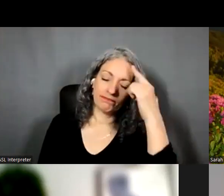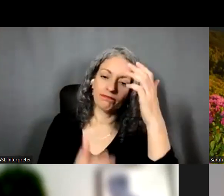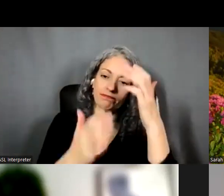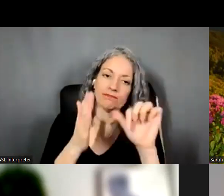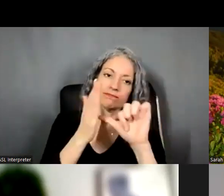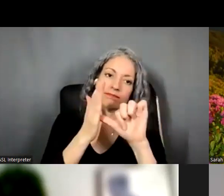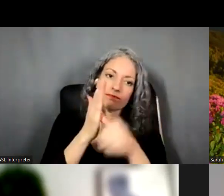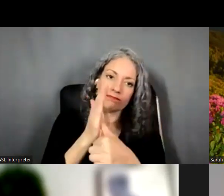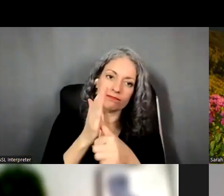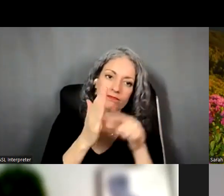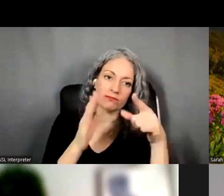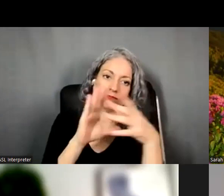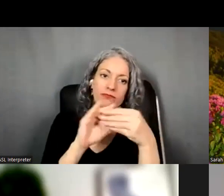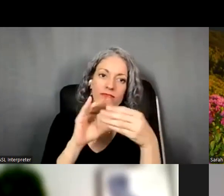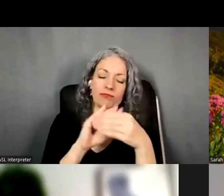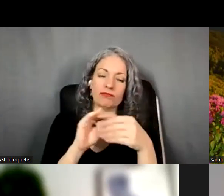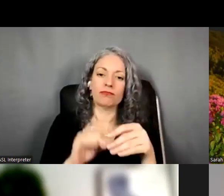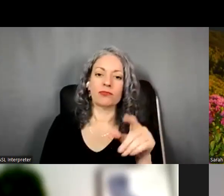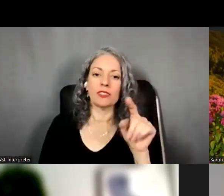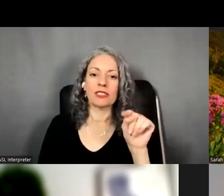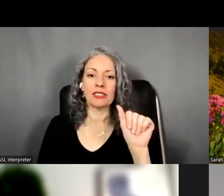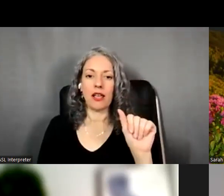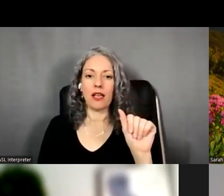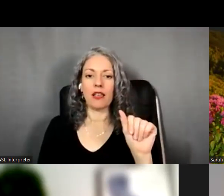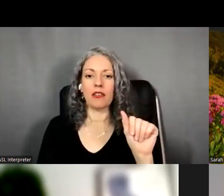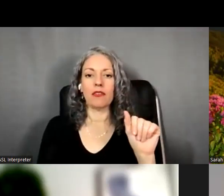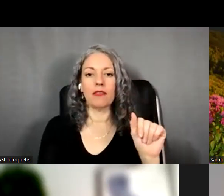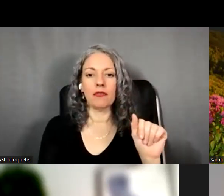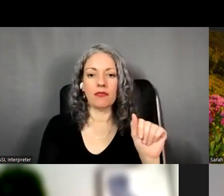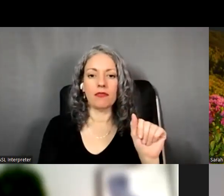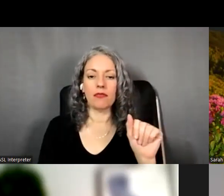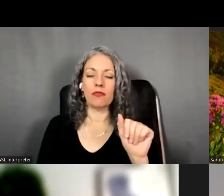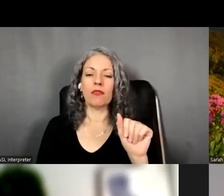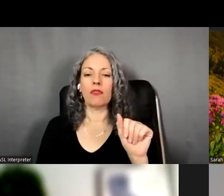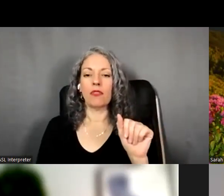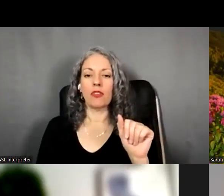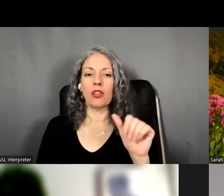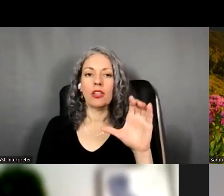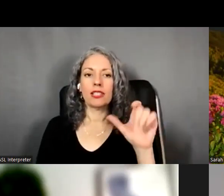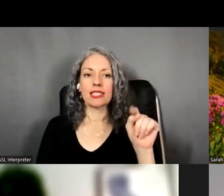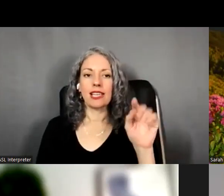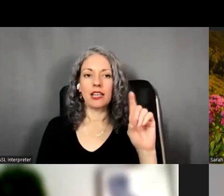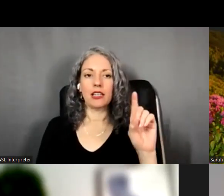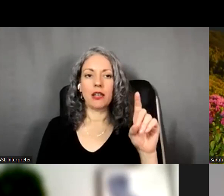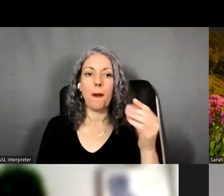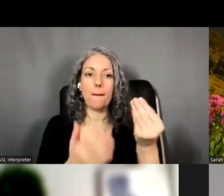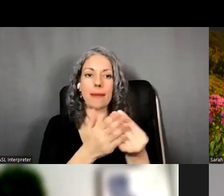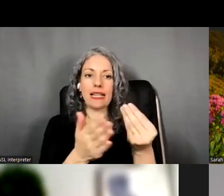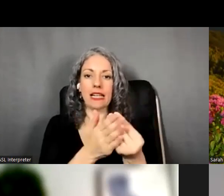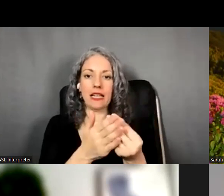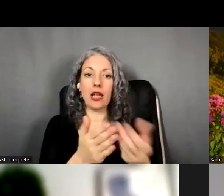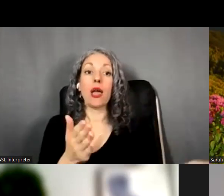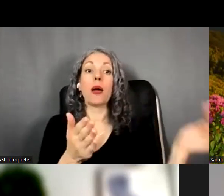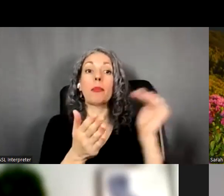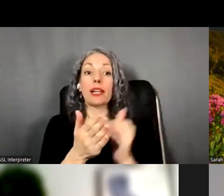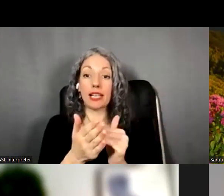were saying, Sarah. So there's a TA marketplace, and also just building on Dustin's point on the cited dollars. Again, it's open through the